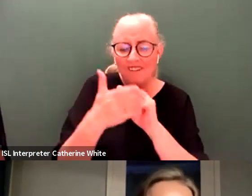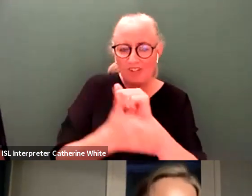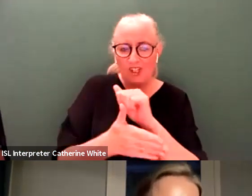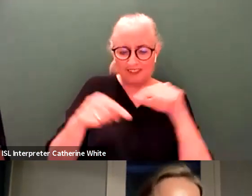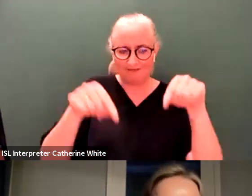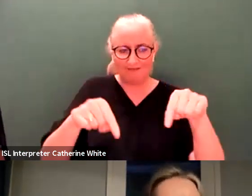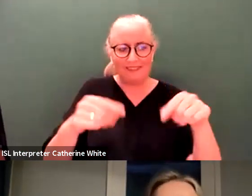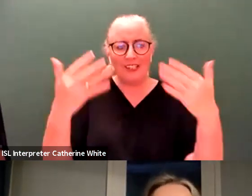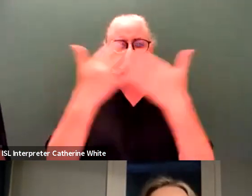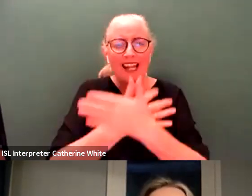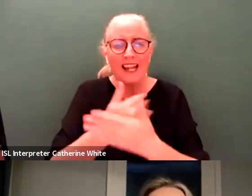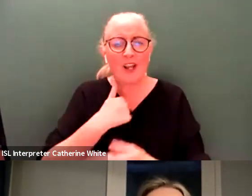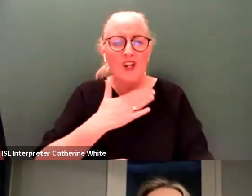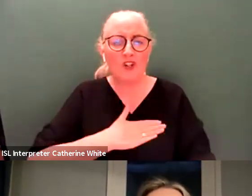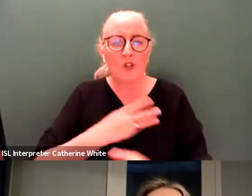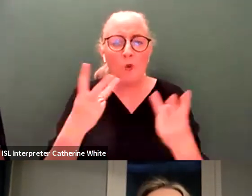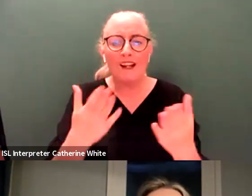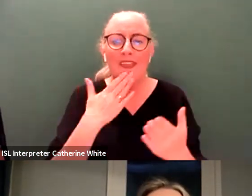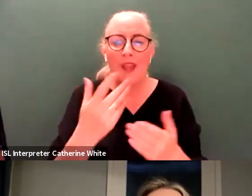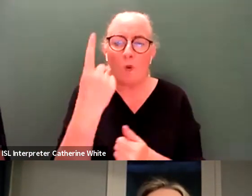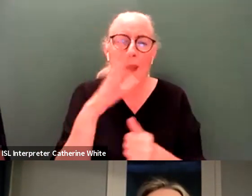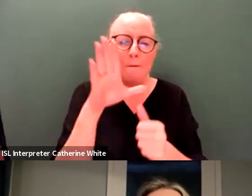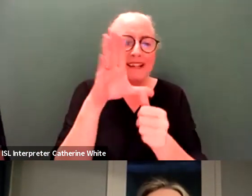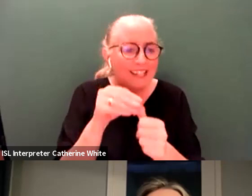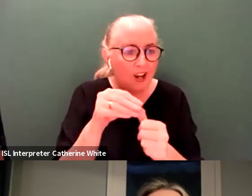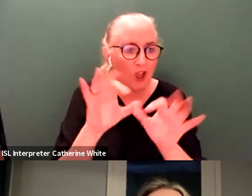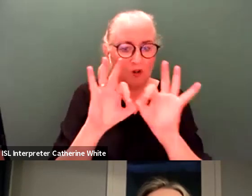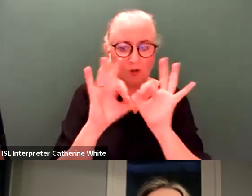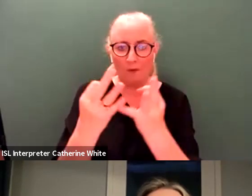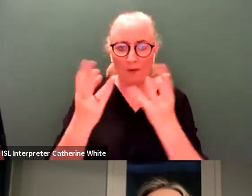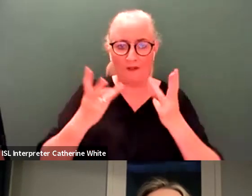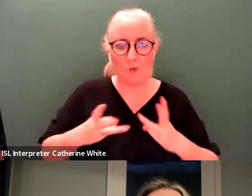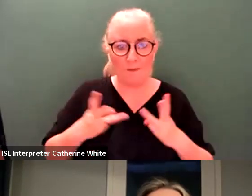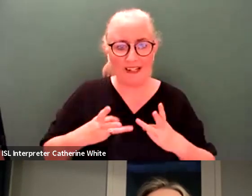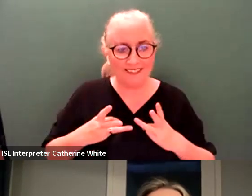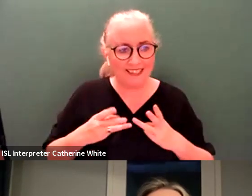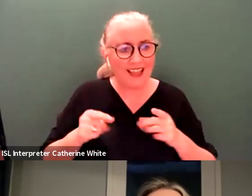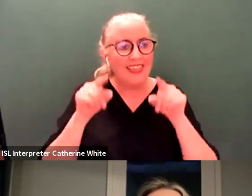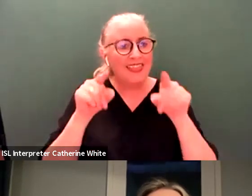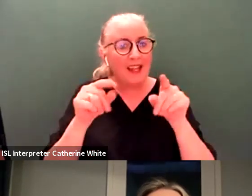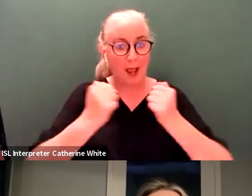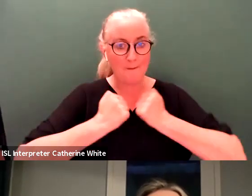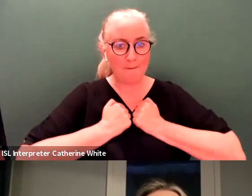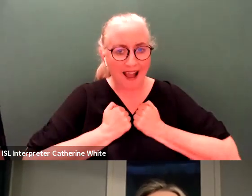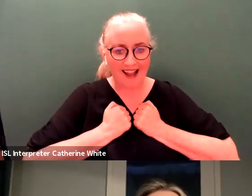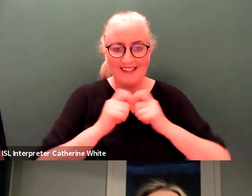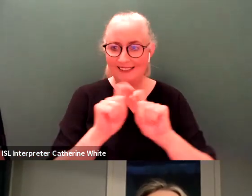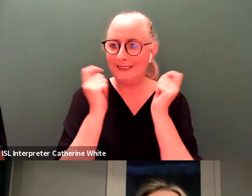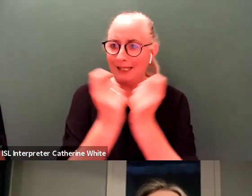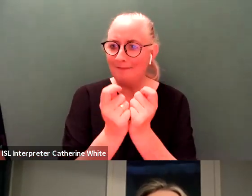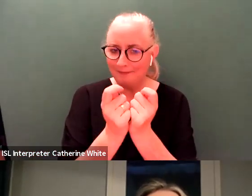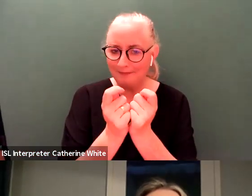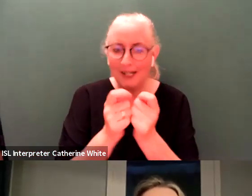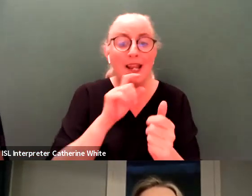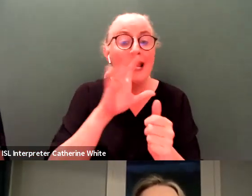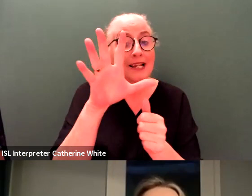I just want to thank one particular group of women, and that's my own team. And in